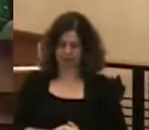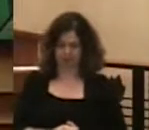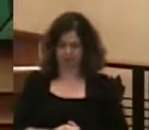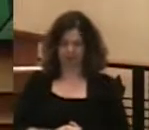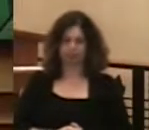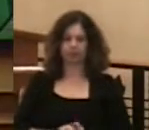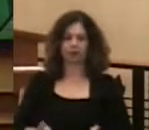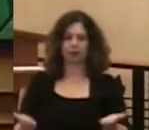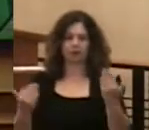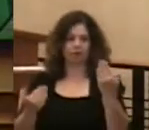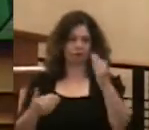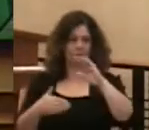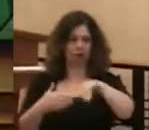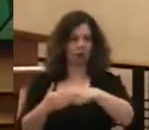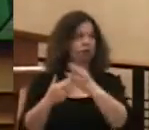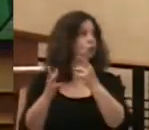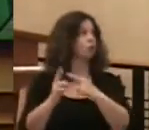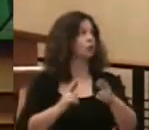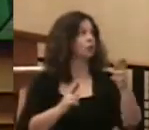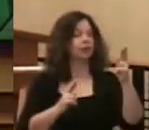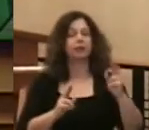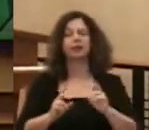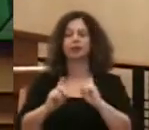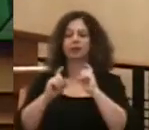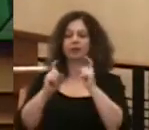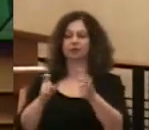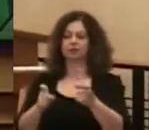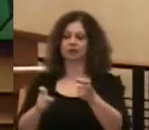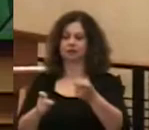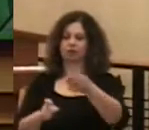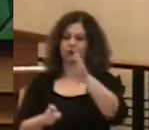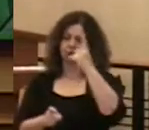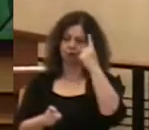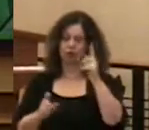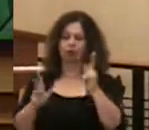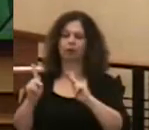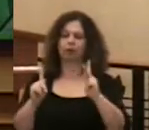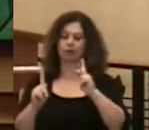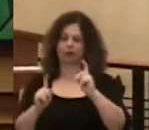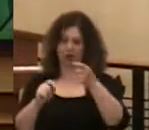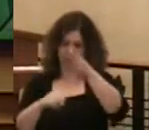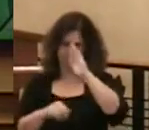forever and ever. Amen. Come, for all is ready. These are the gifts of God for the people of God. You may be seated.